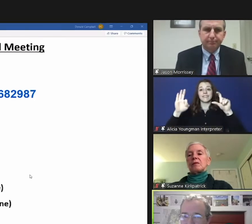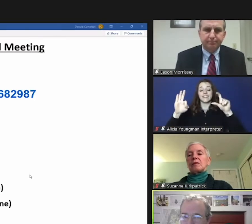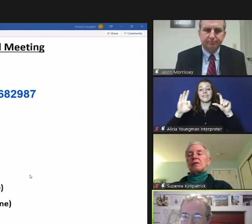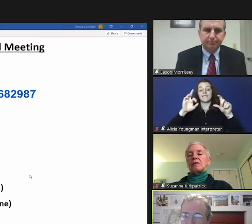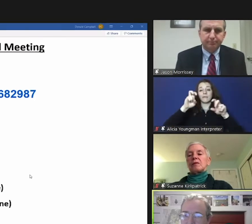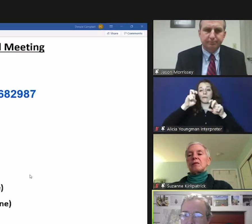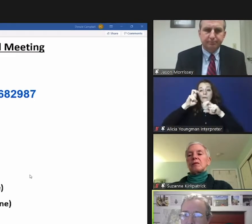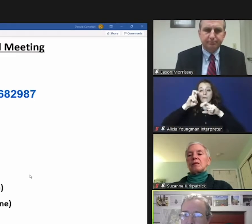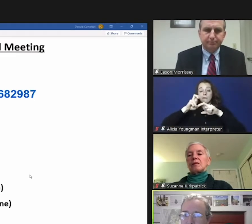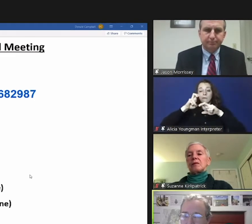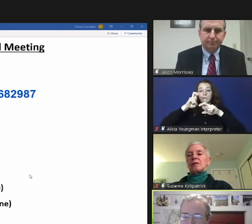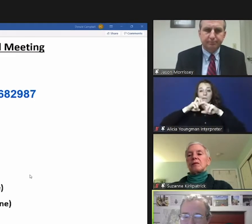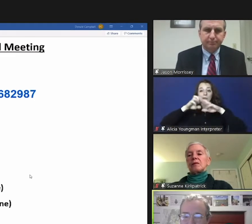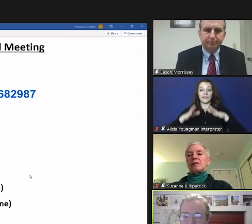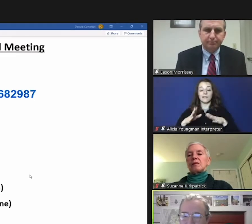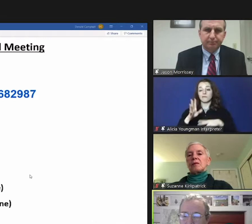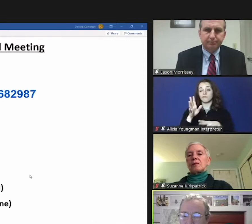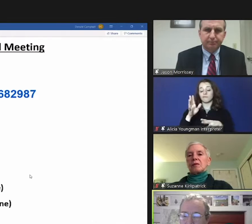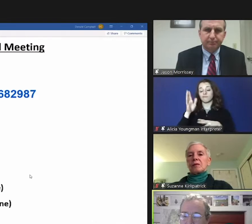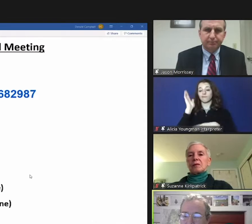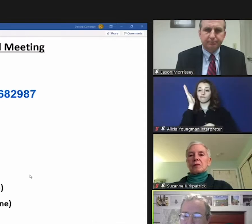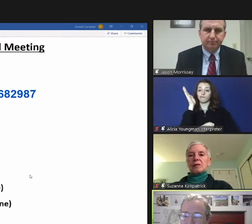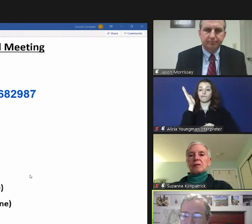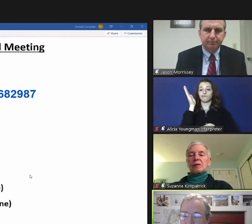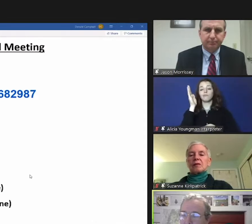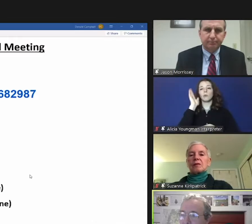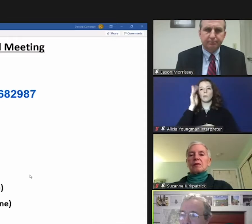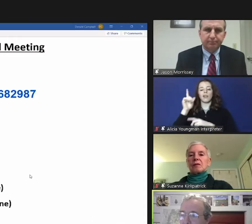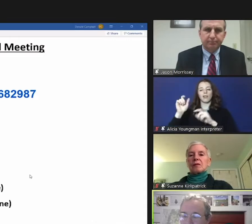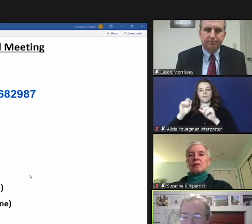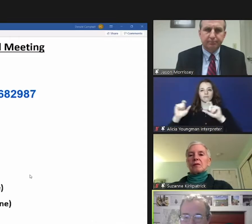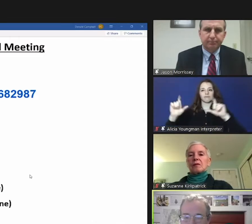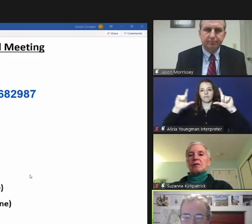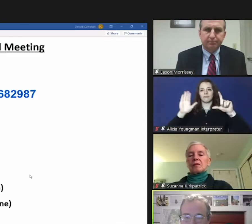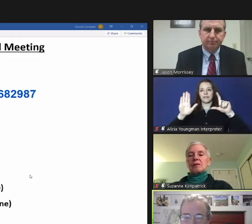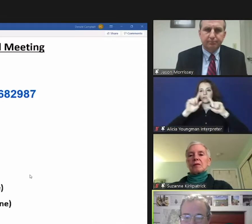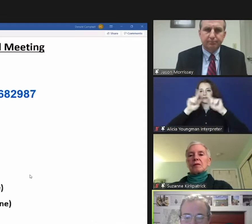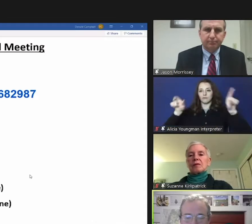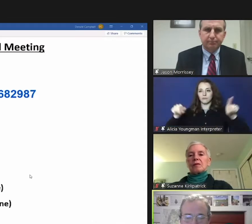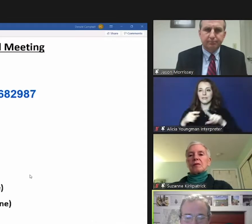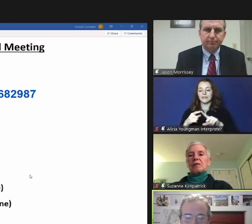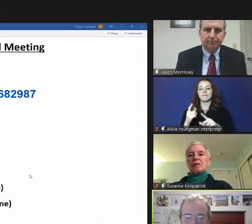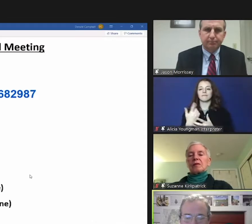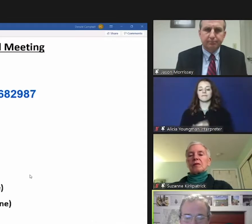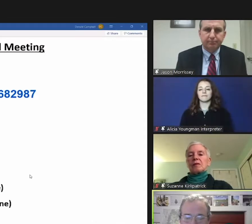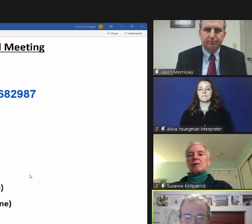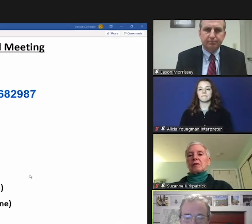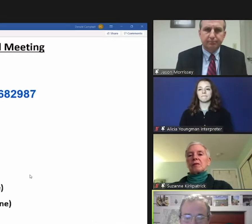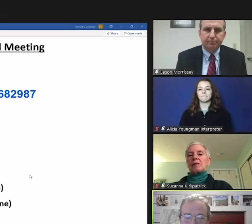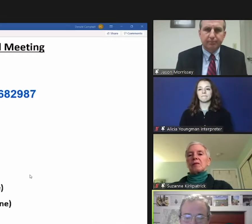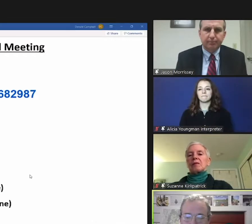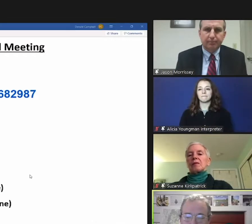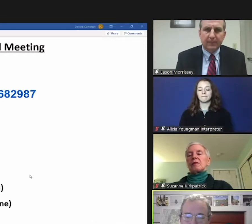but the attendees, anyone that goes in through that link, their video will not be shown.